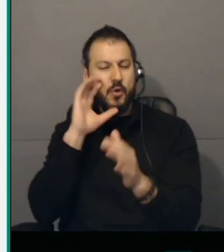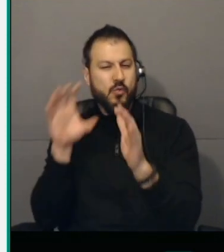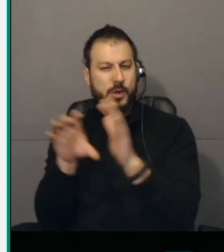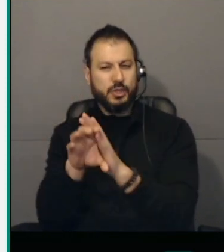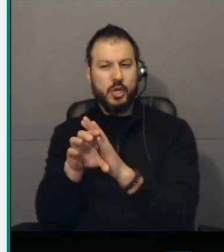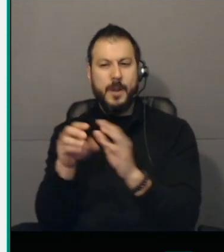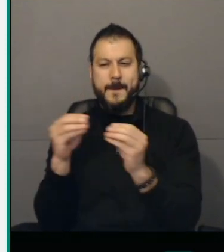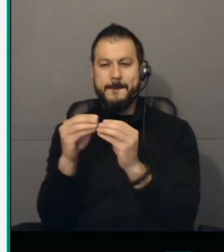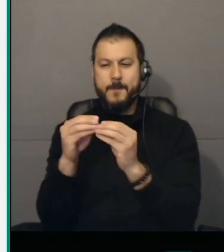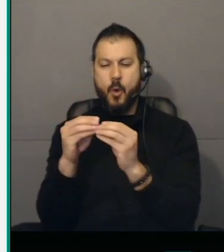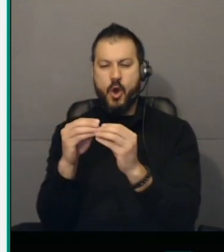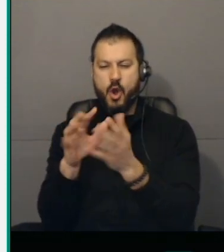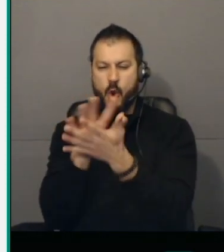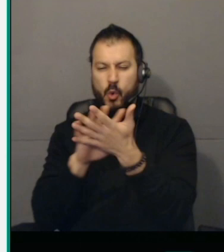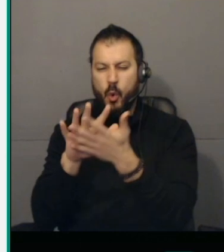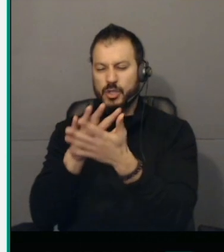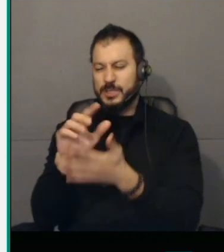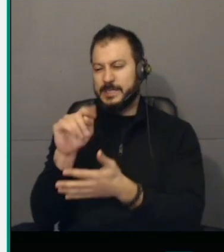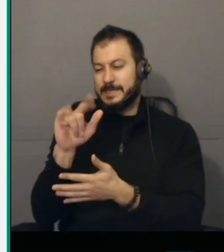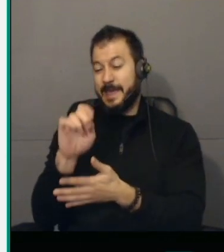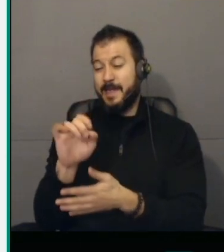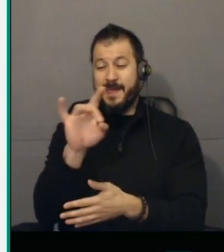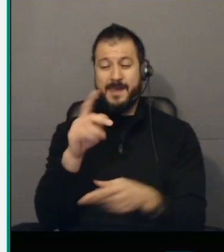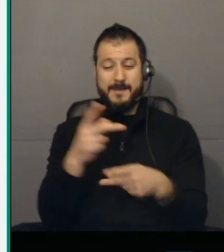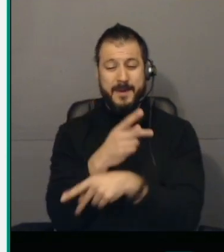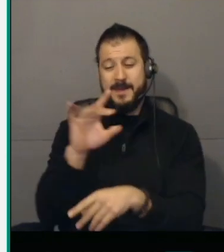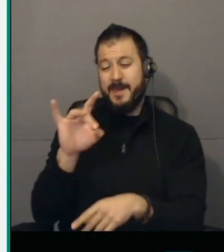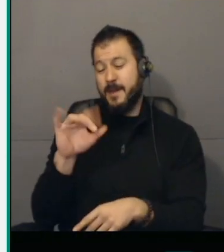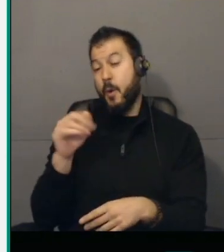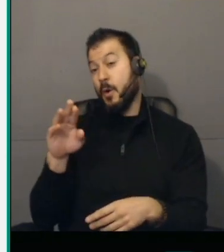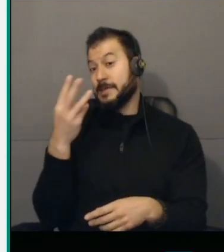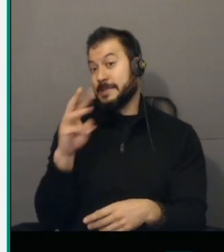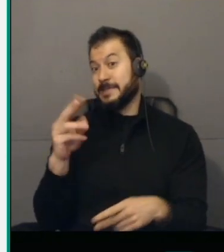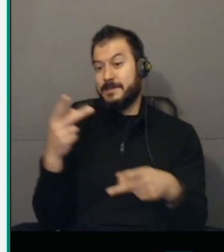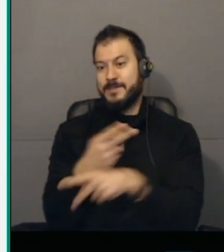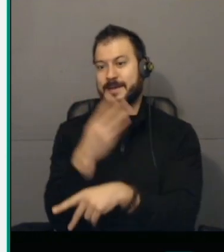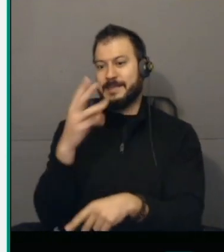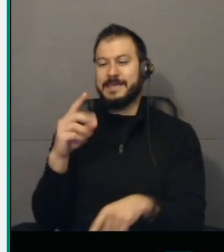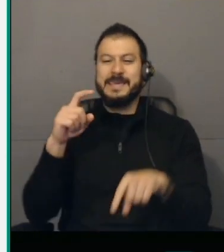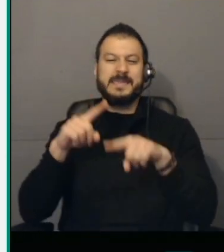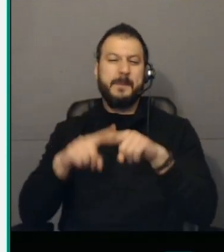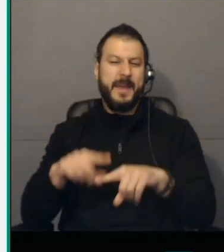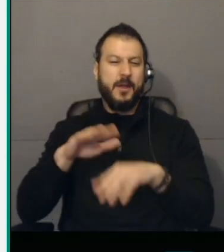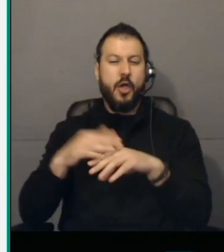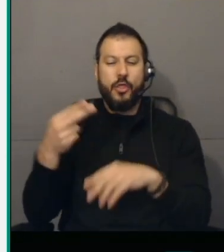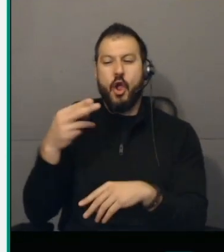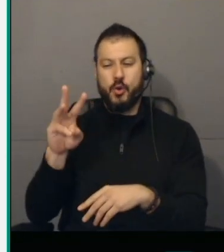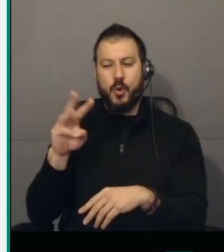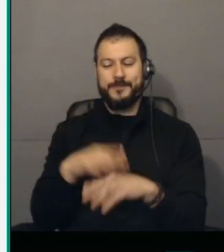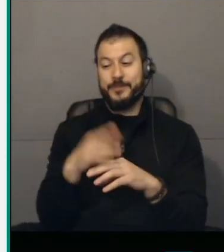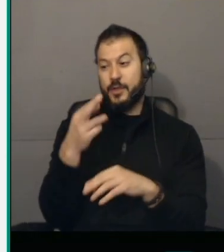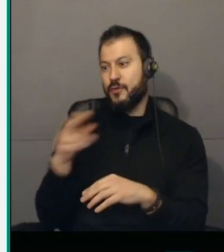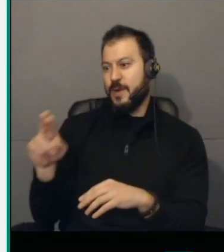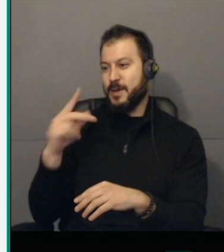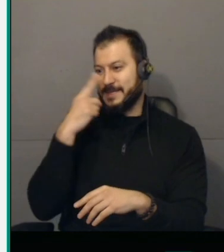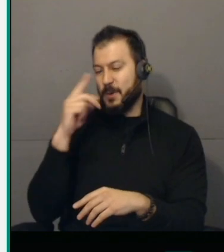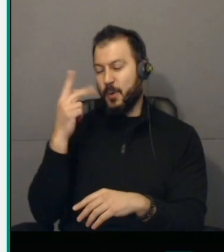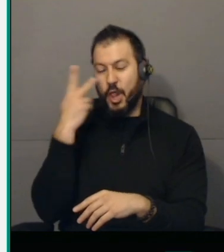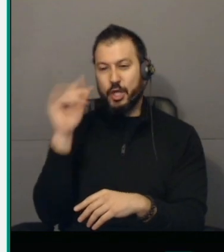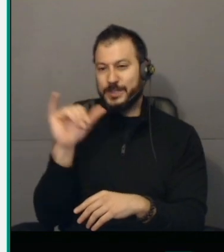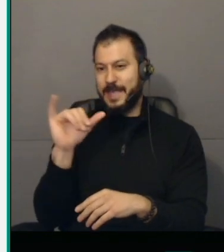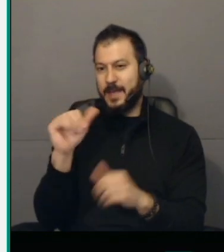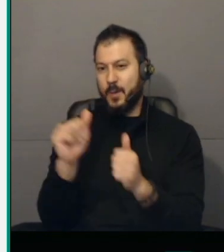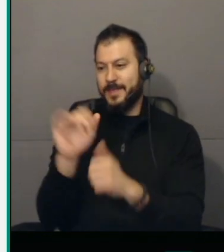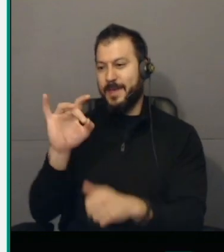coarser tile size of either 8x8 or 16x16, depending on the hardware. On the right, you can see what this would look